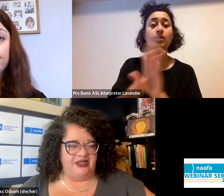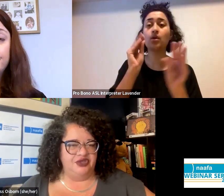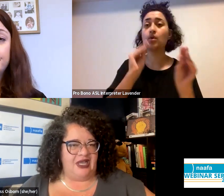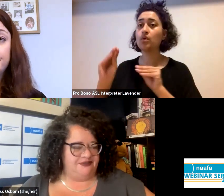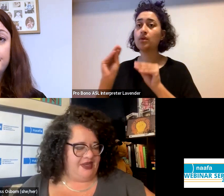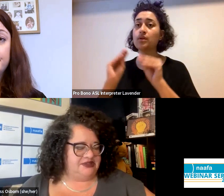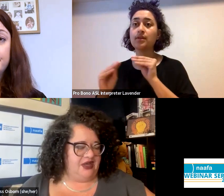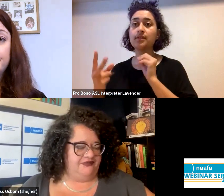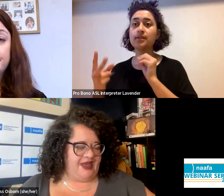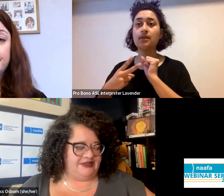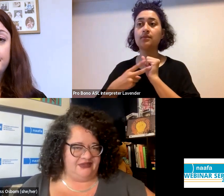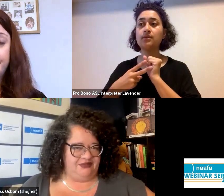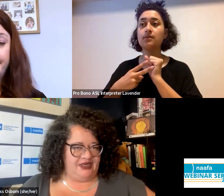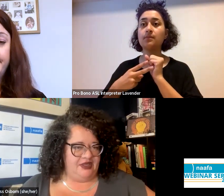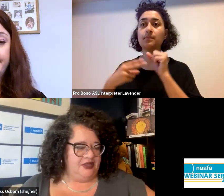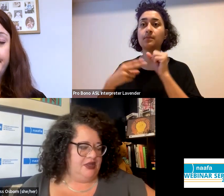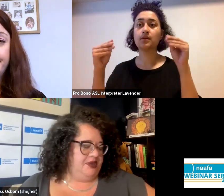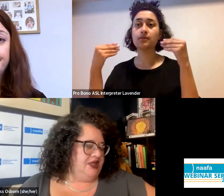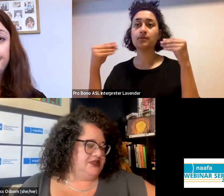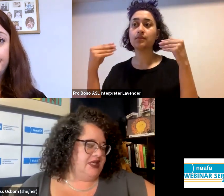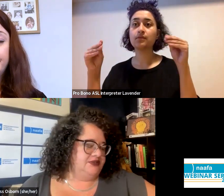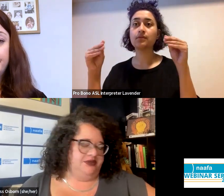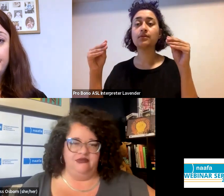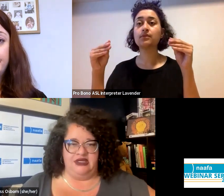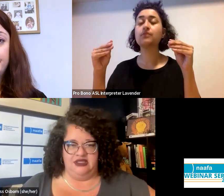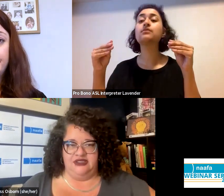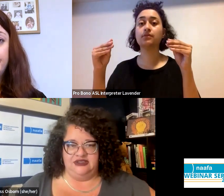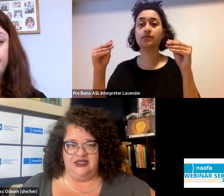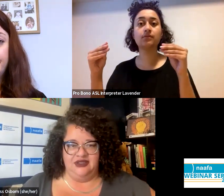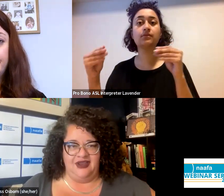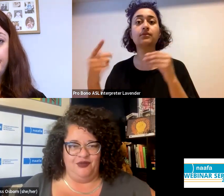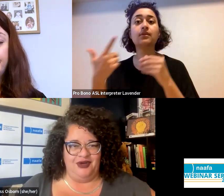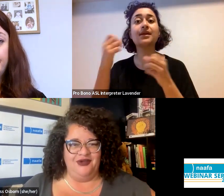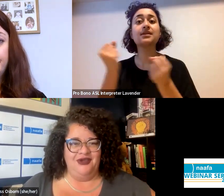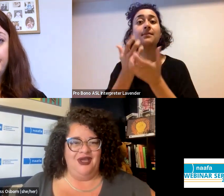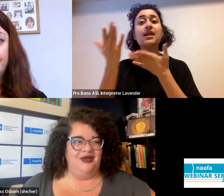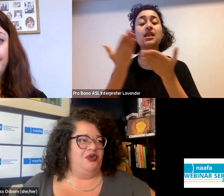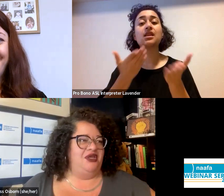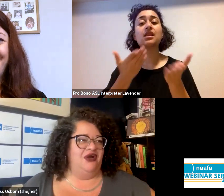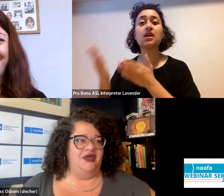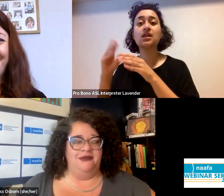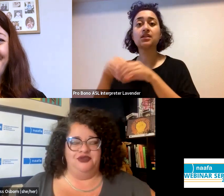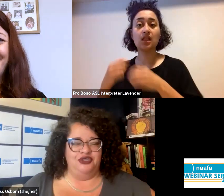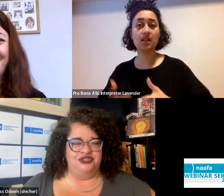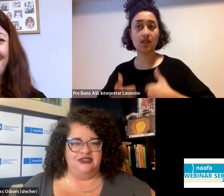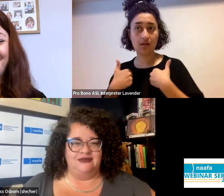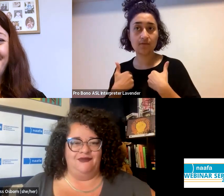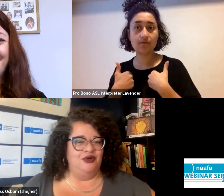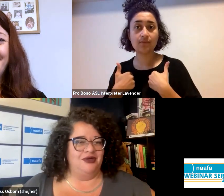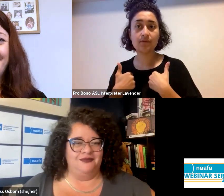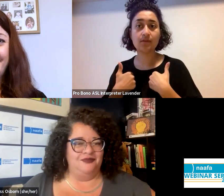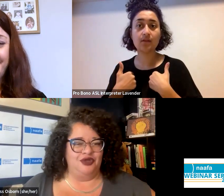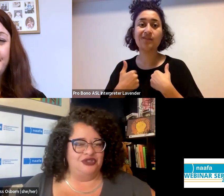the financial aspect of FAT death planning, because as with many things in life where we call the